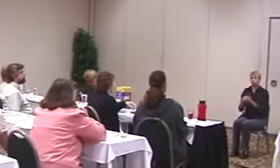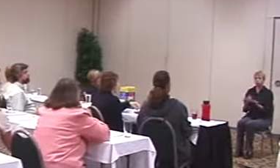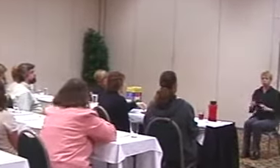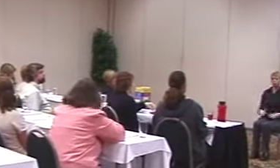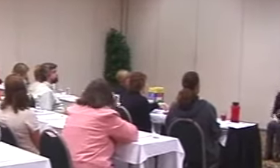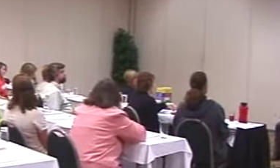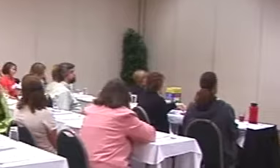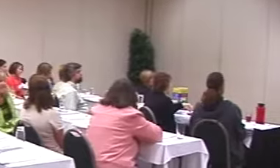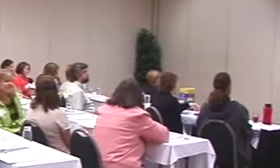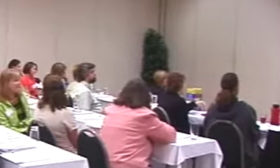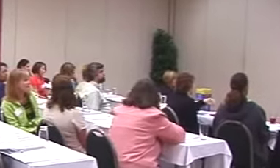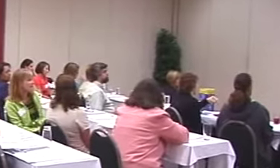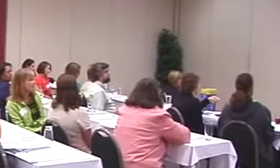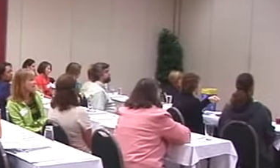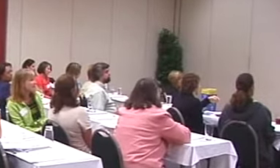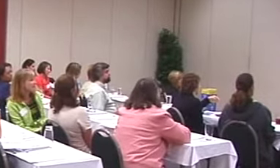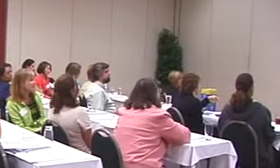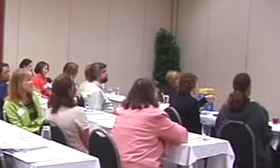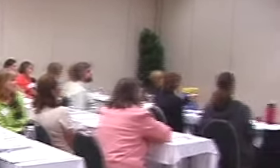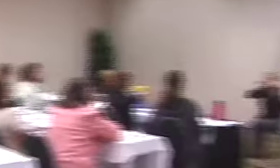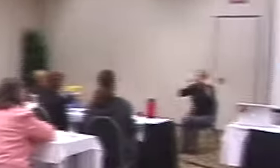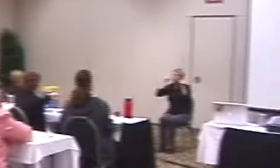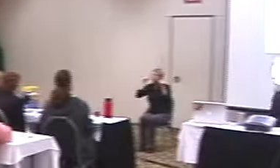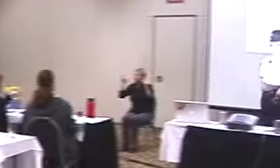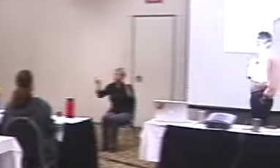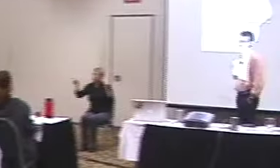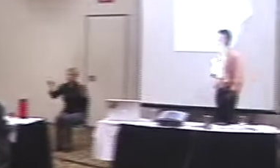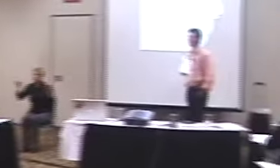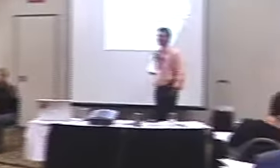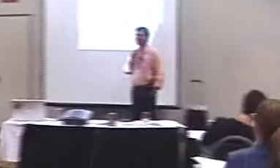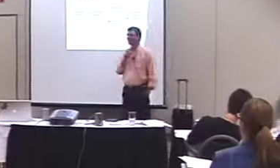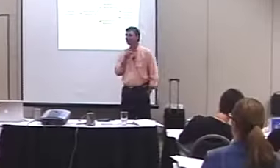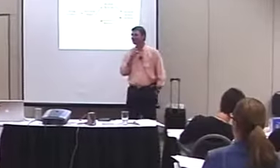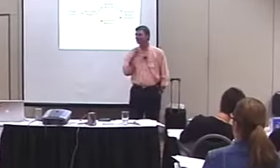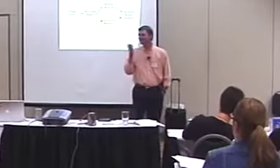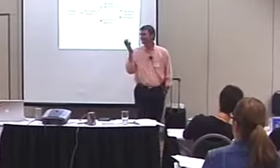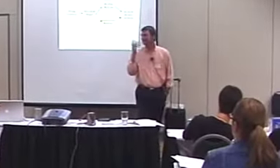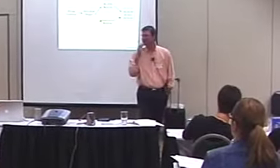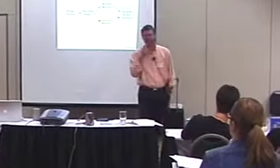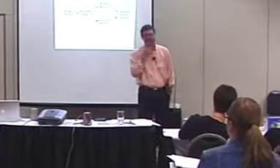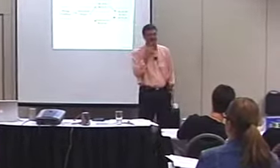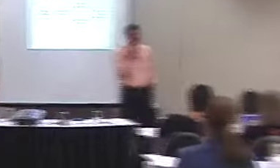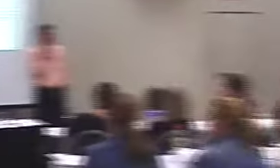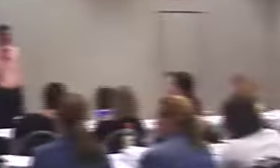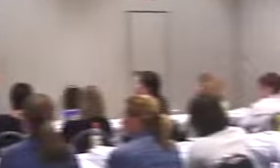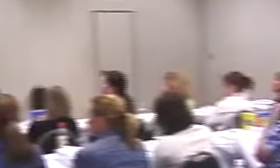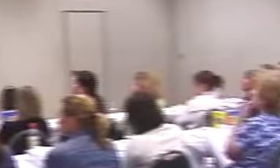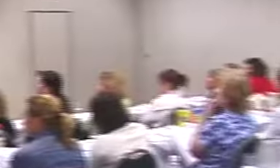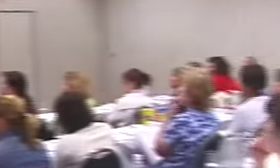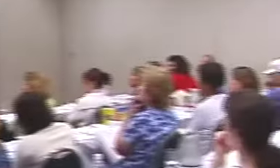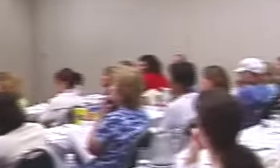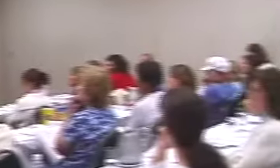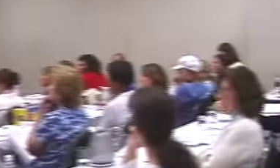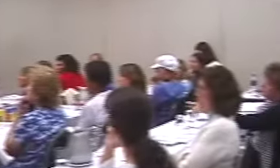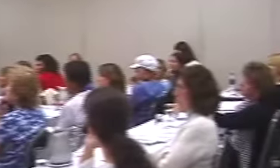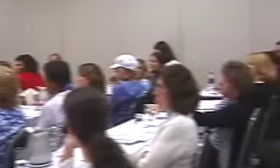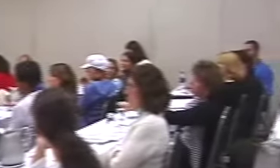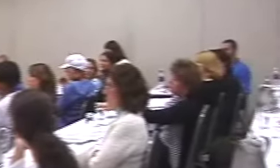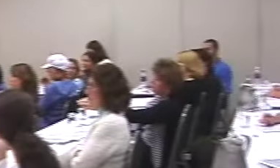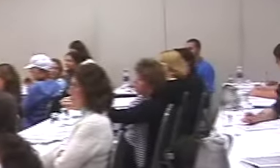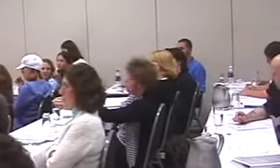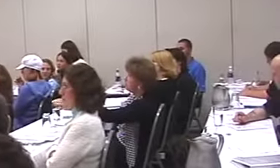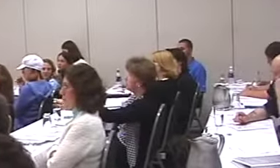any communications with her parents? We've not been able to get a hold of her parents at all since she's been here. Are the teachers